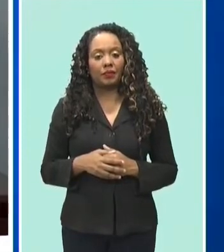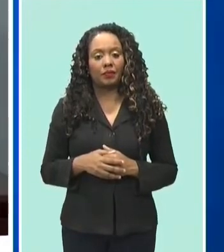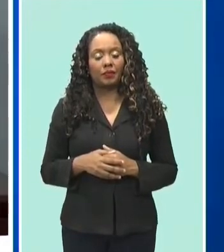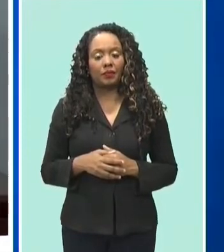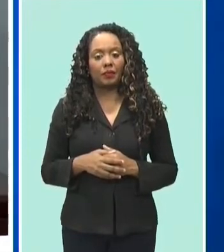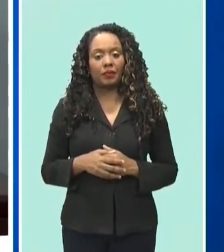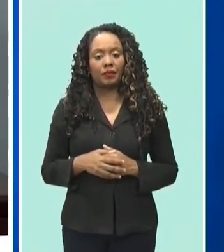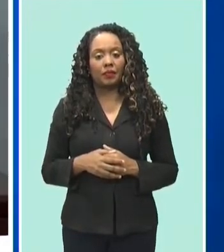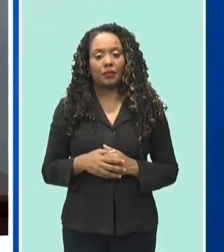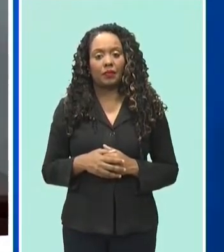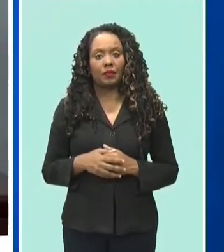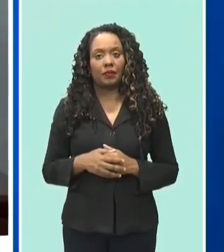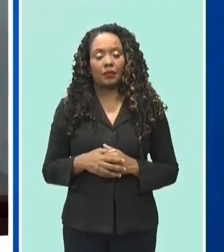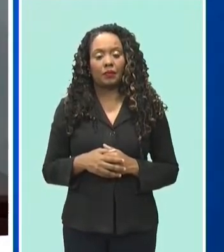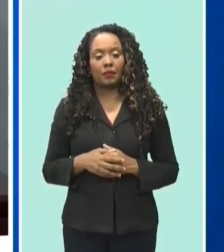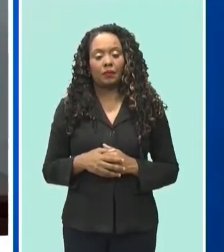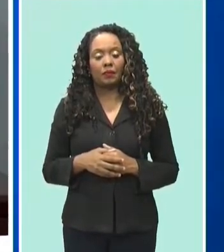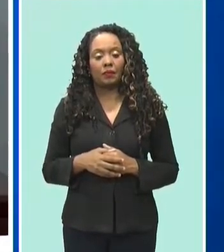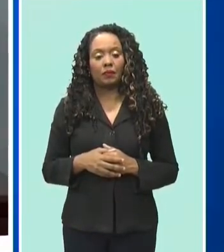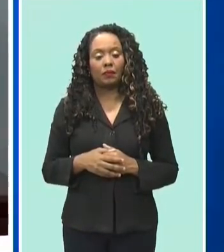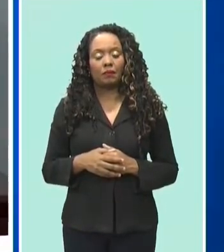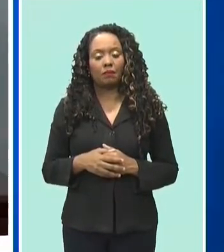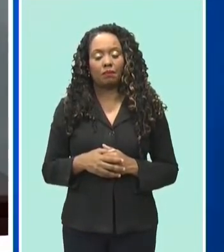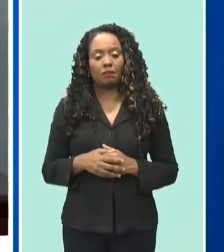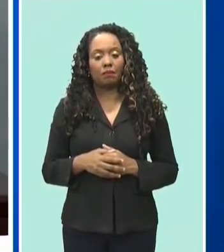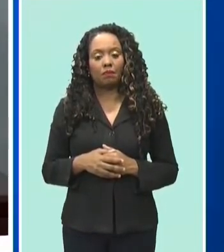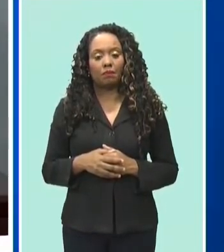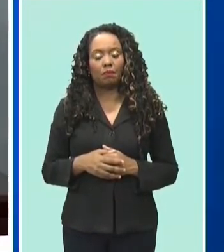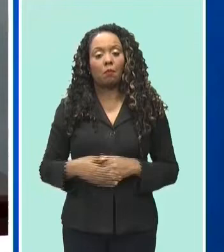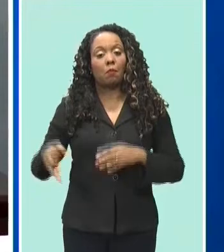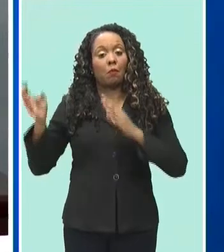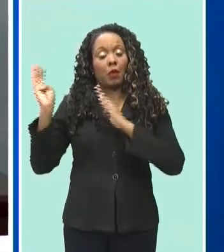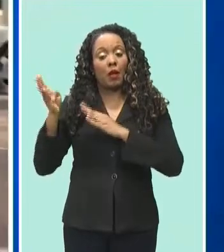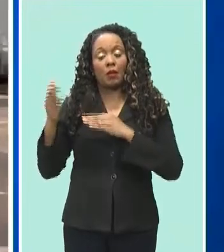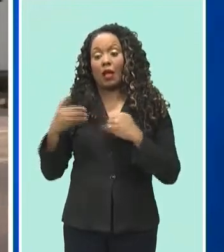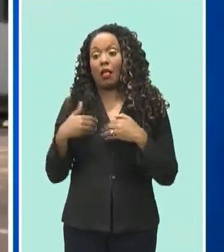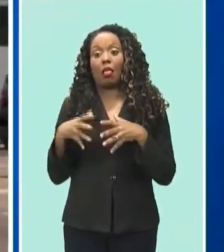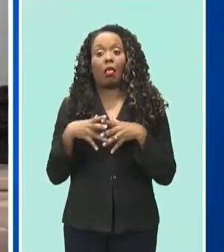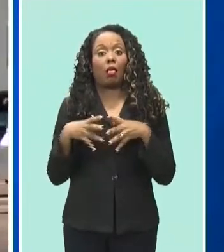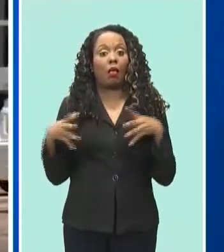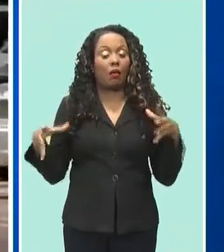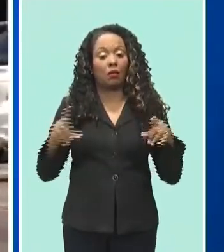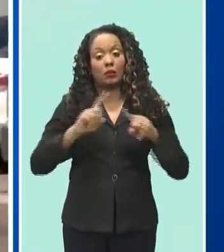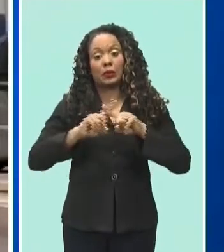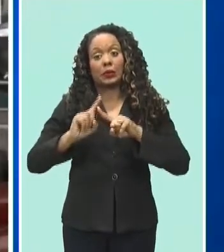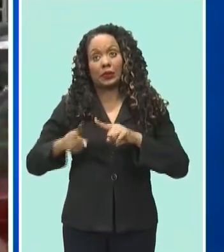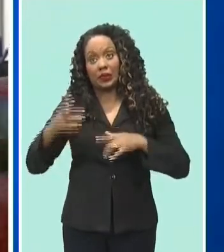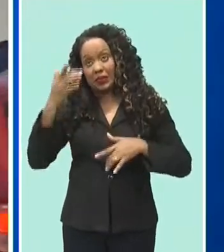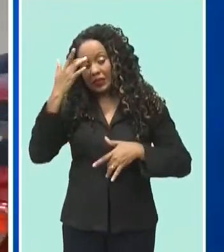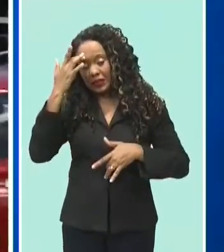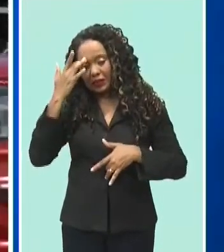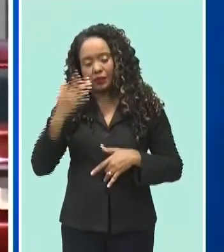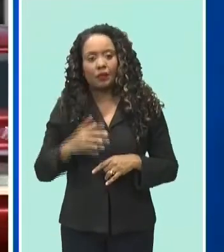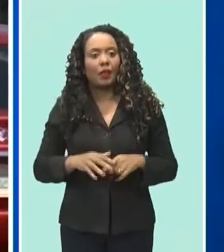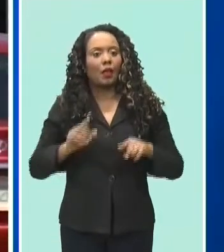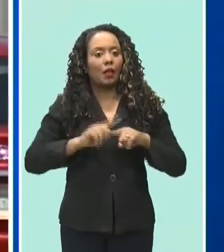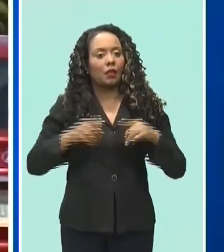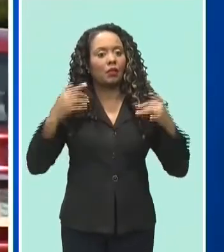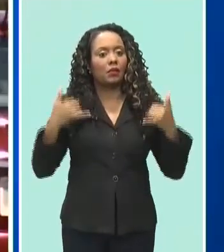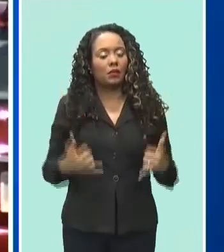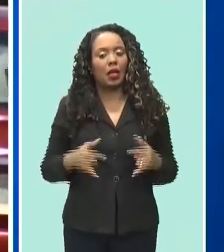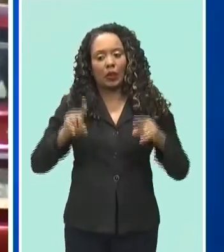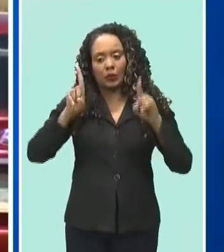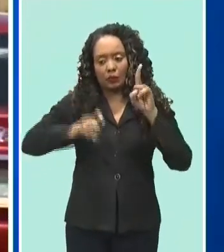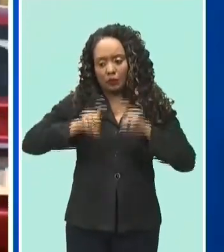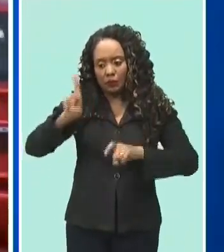it stands out with non-communicable diseases. The Ministry of Health is conducting the 2019 STEP survey